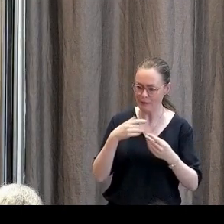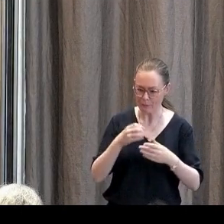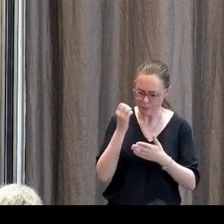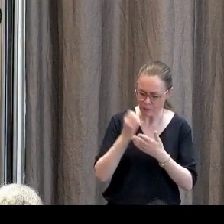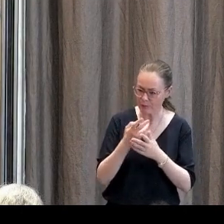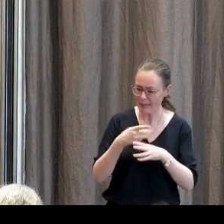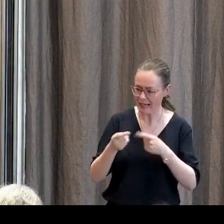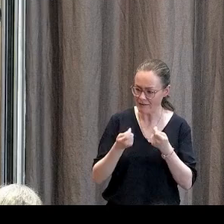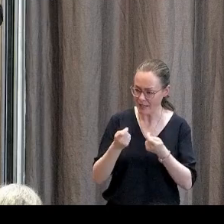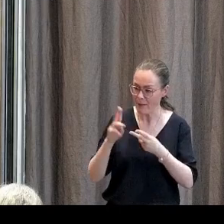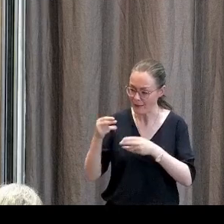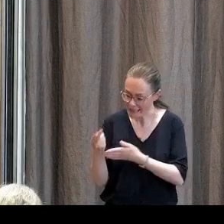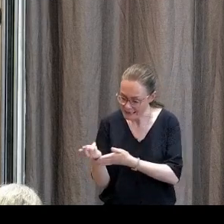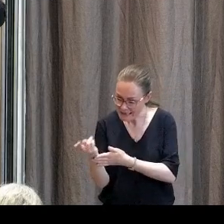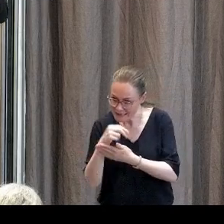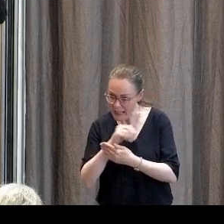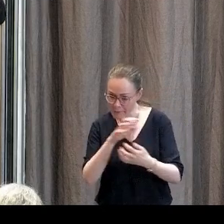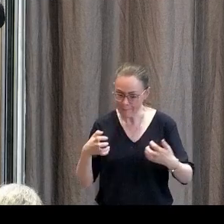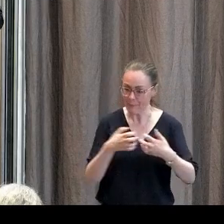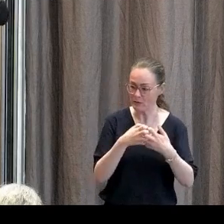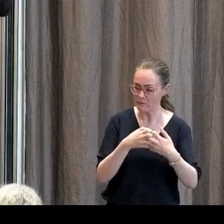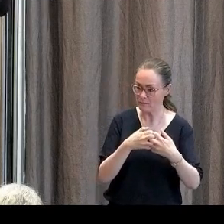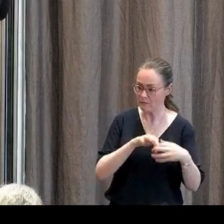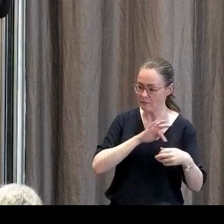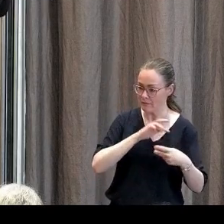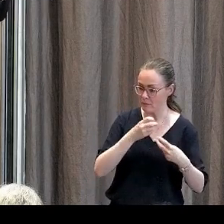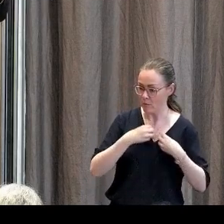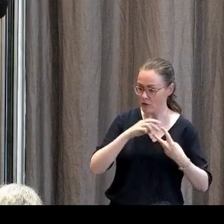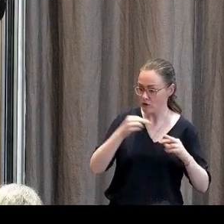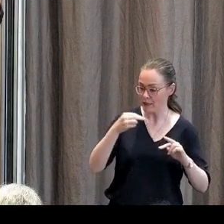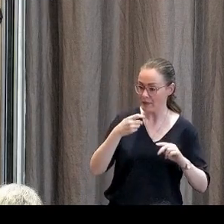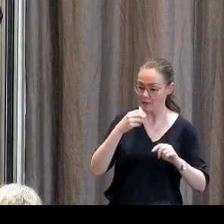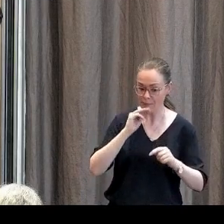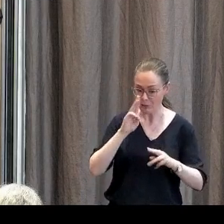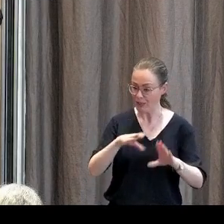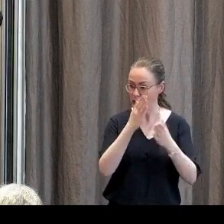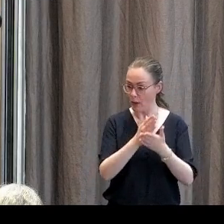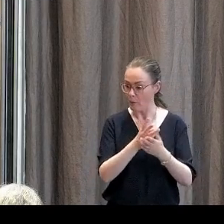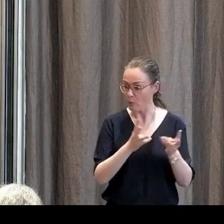type of therapy. So we can design this to our microRNA, when we can now stop it from working.